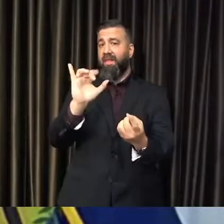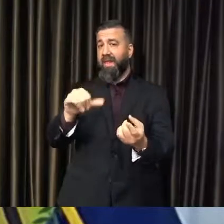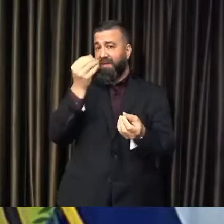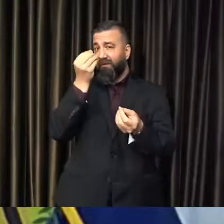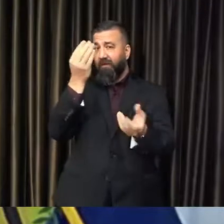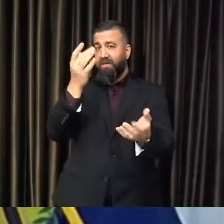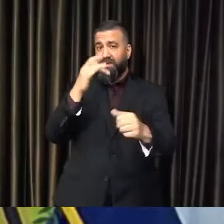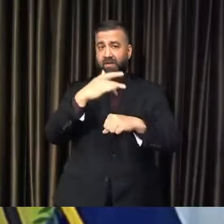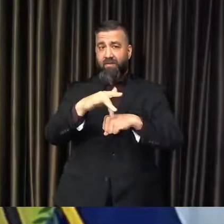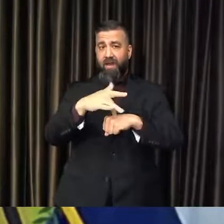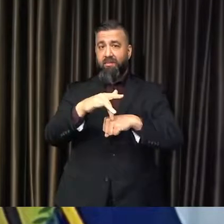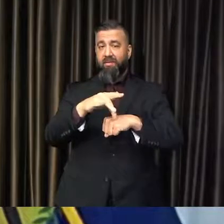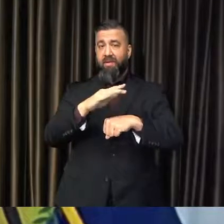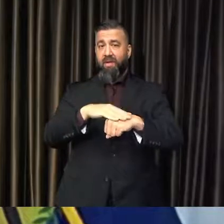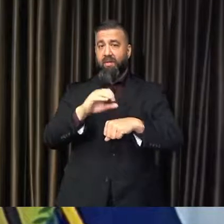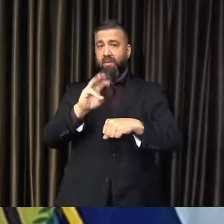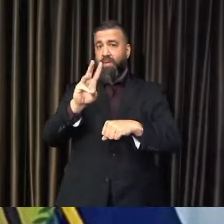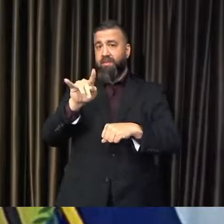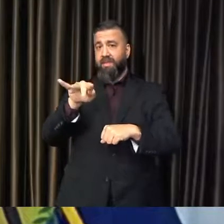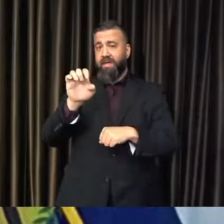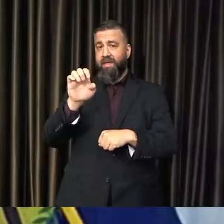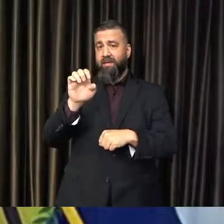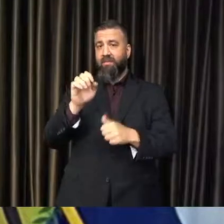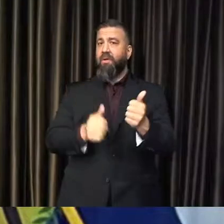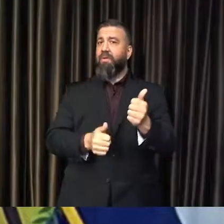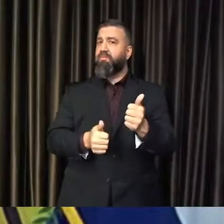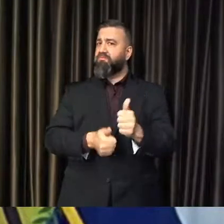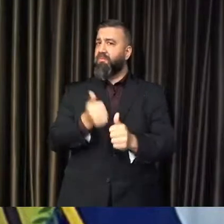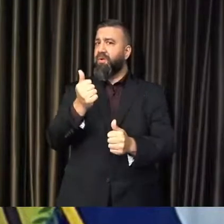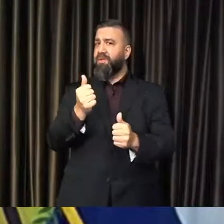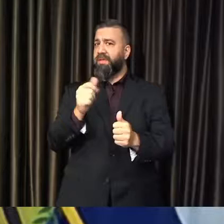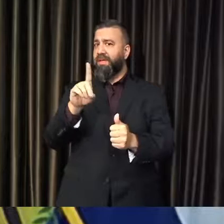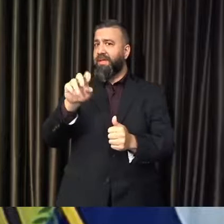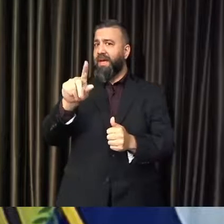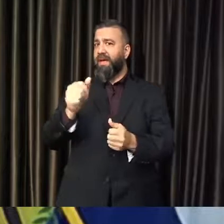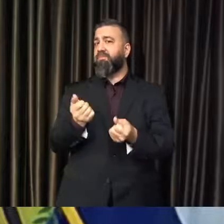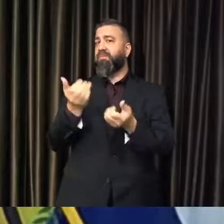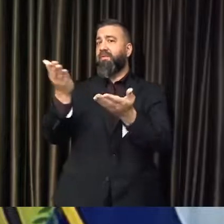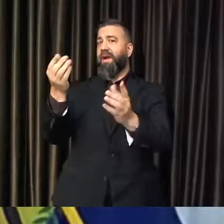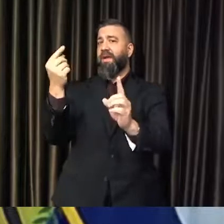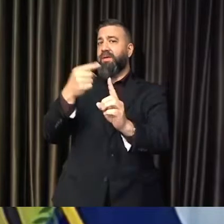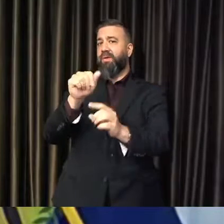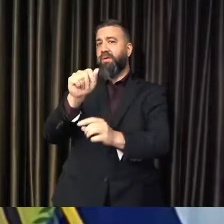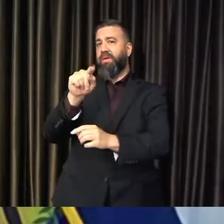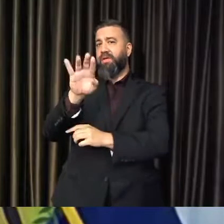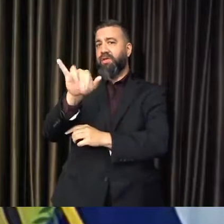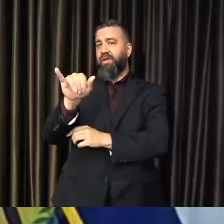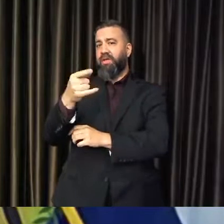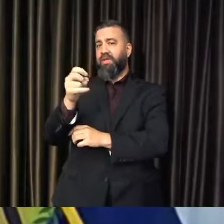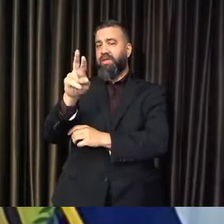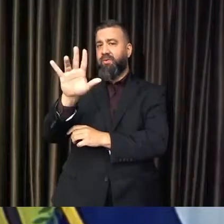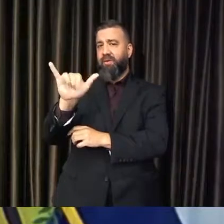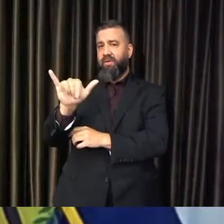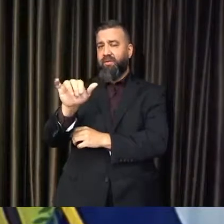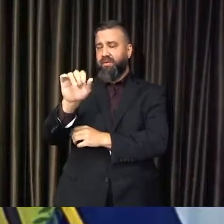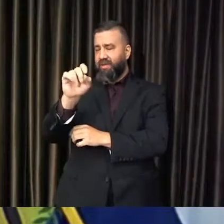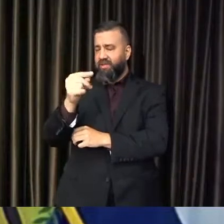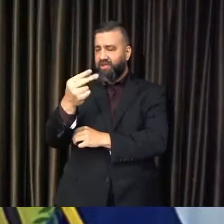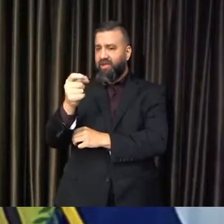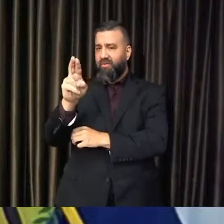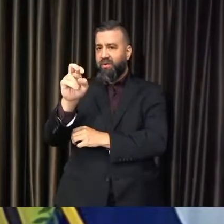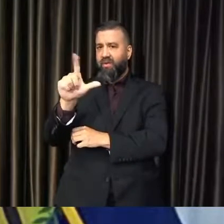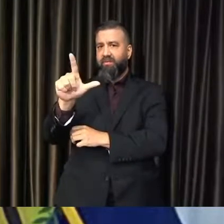website, and much of it was provided to the Attorney General in the very short time that we were given to respond to his